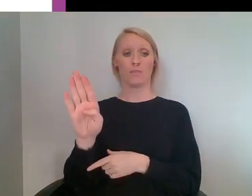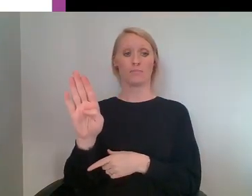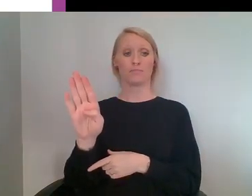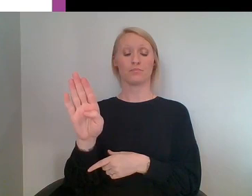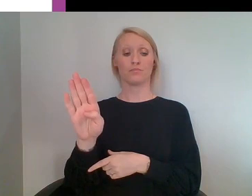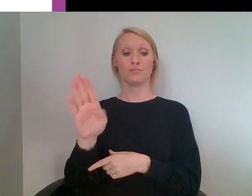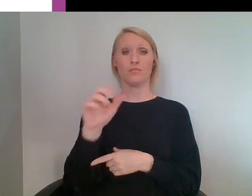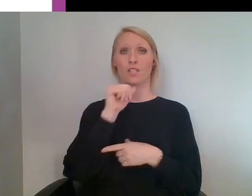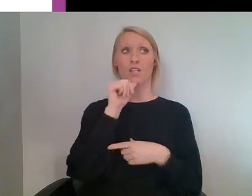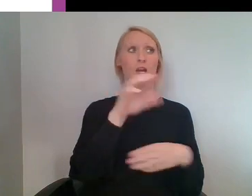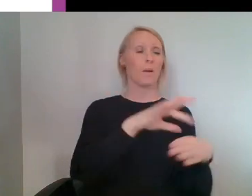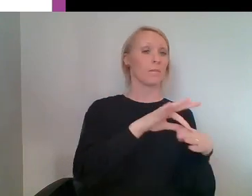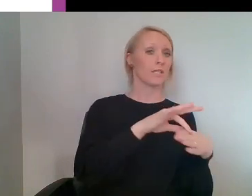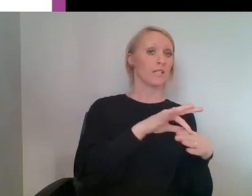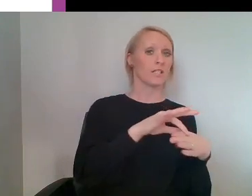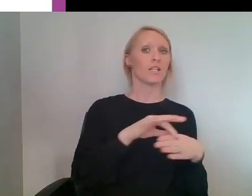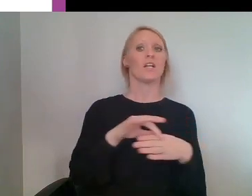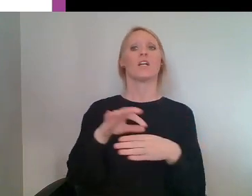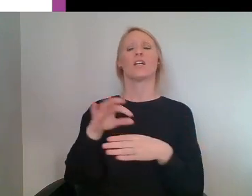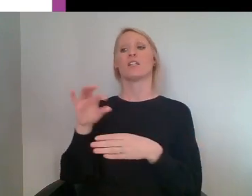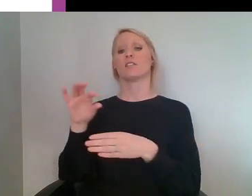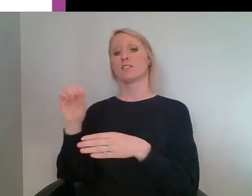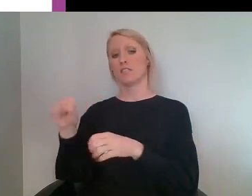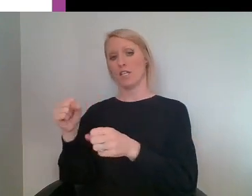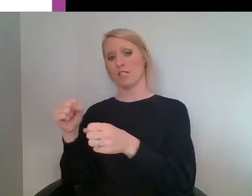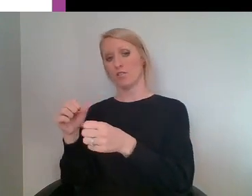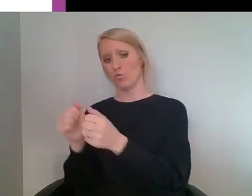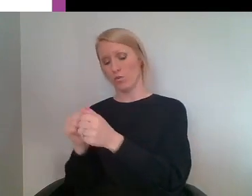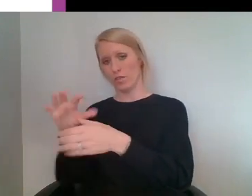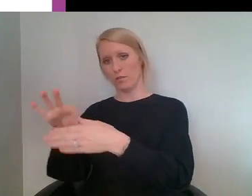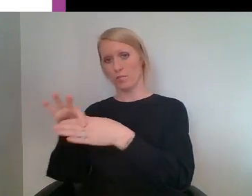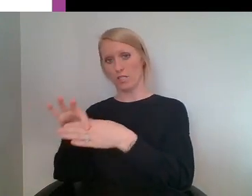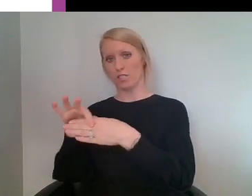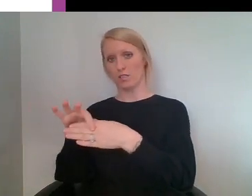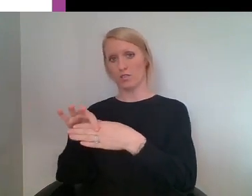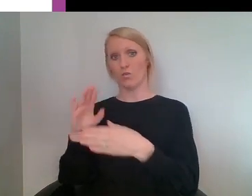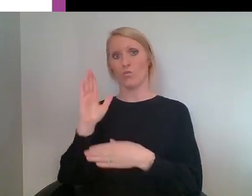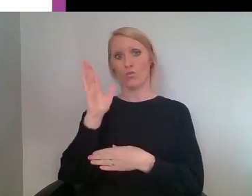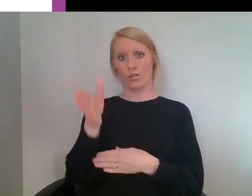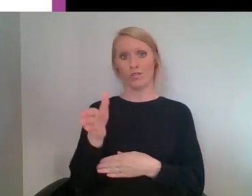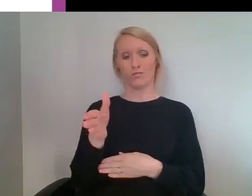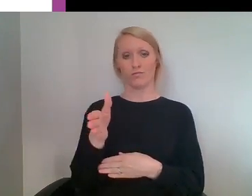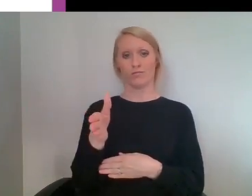lab and then one that does incorporate meat. So keep your eye out for those. Thanks, guys.